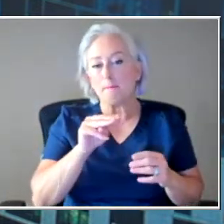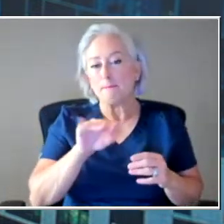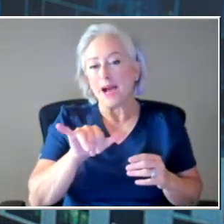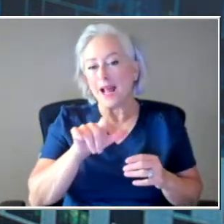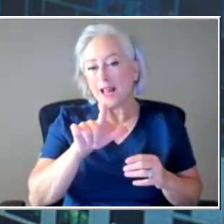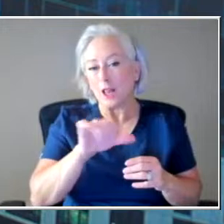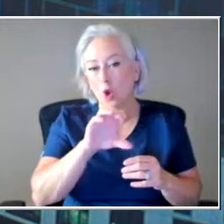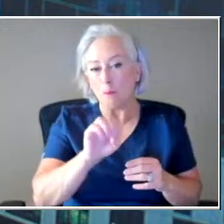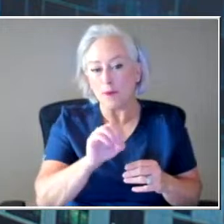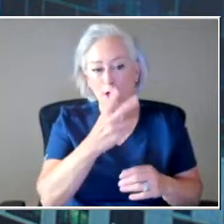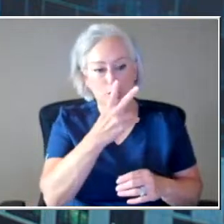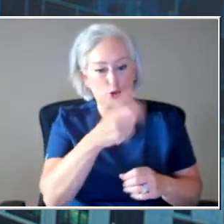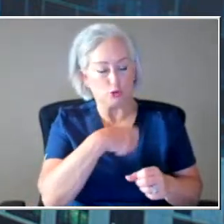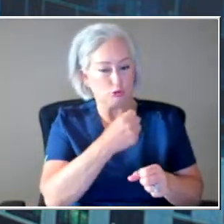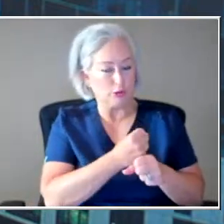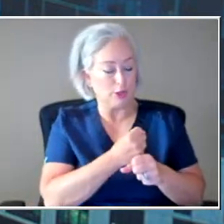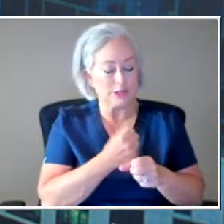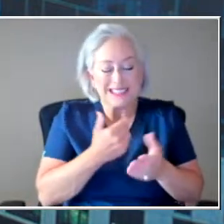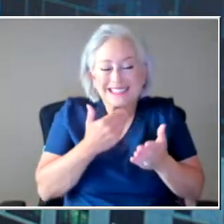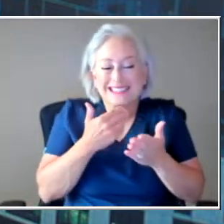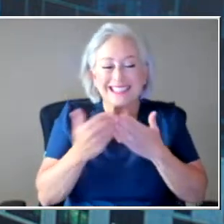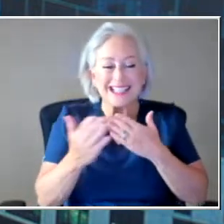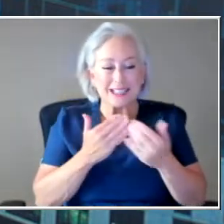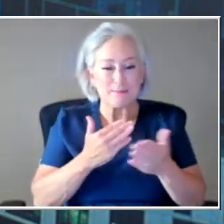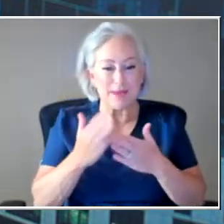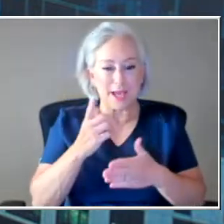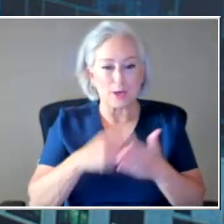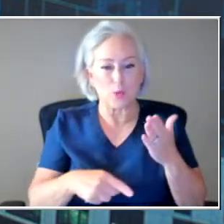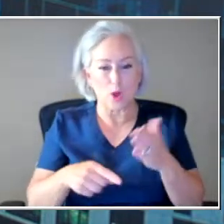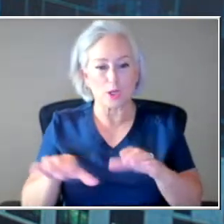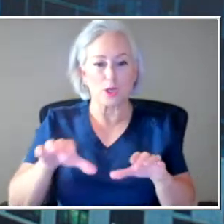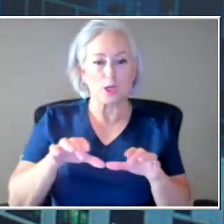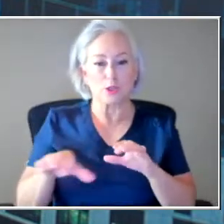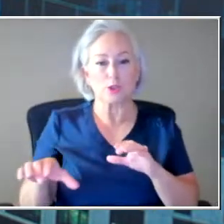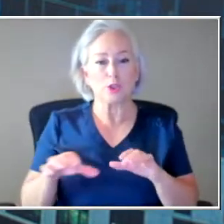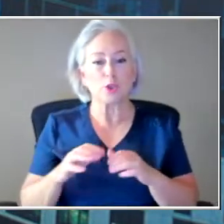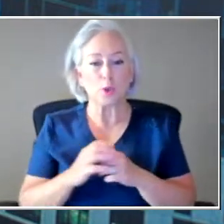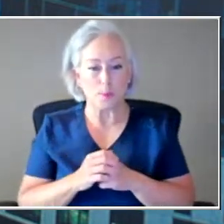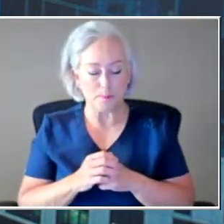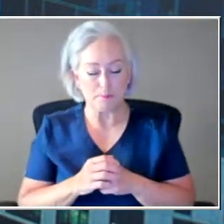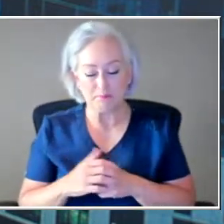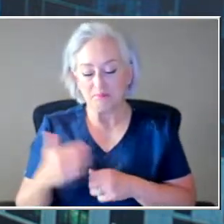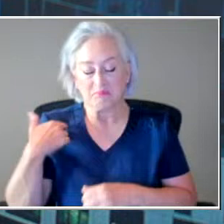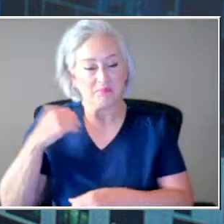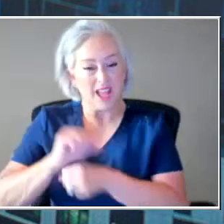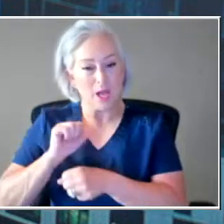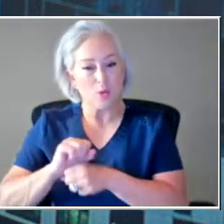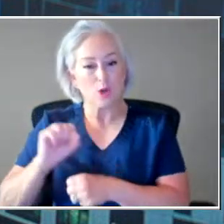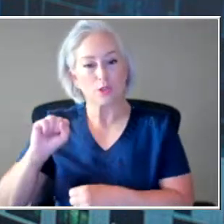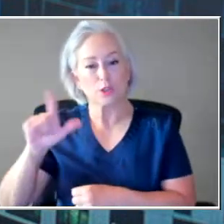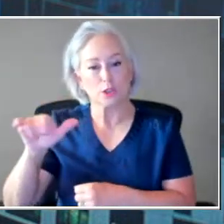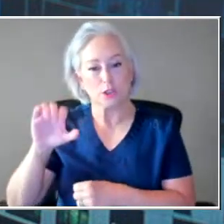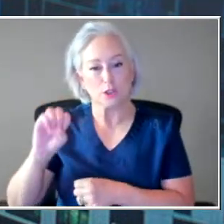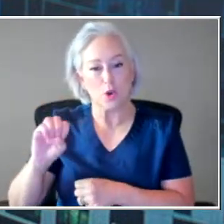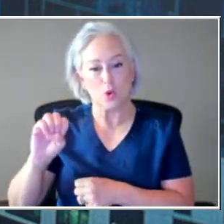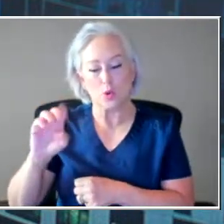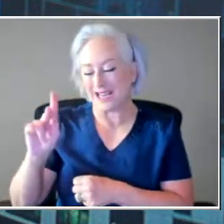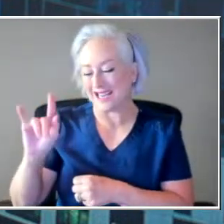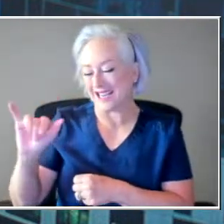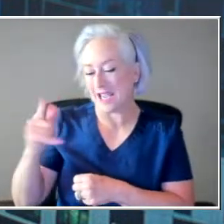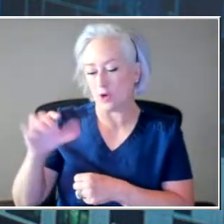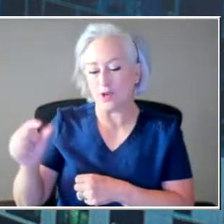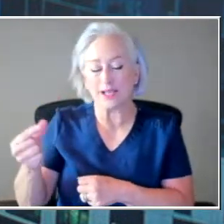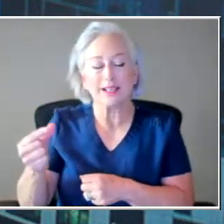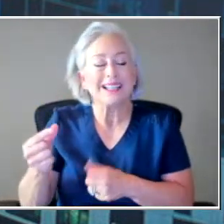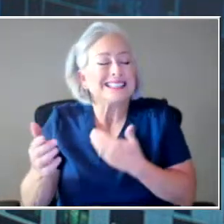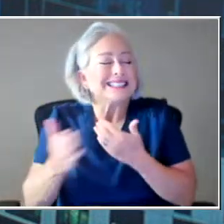did, including at a big cancer center I worked at that time, Sloan Kettering, nothing we did made a difference in survival. It's a whole different